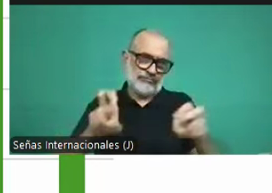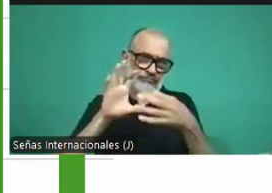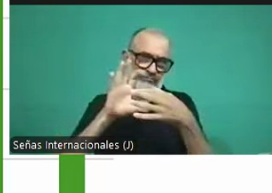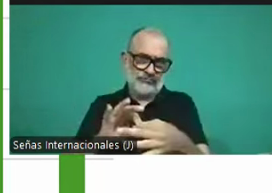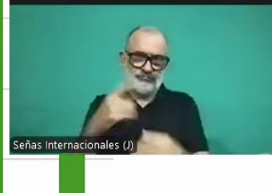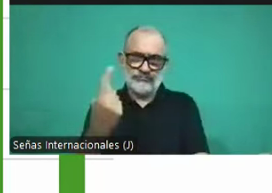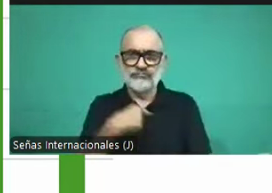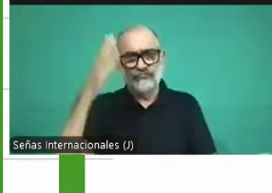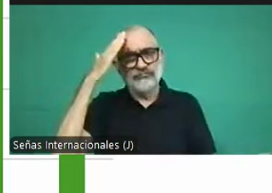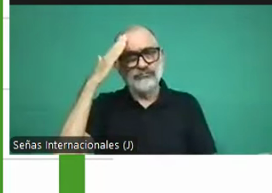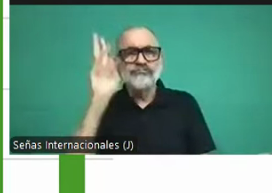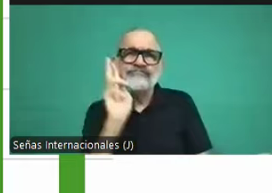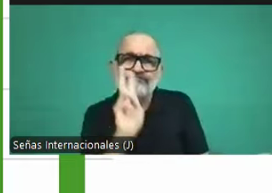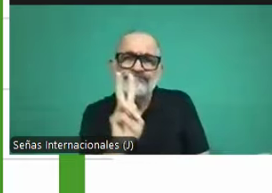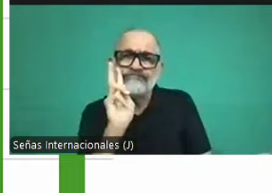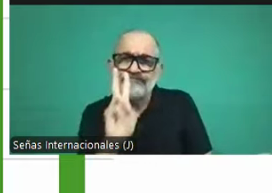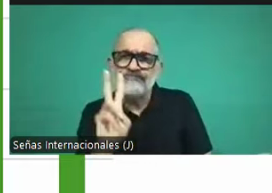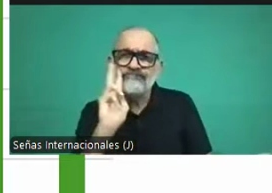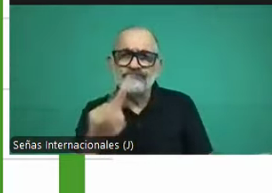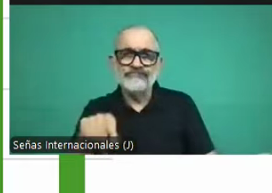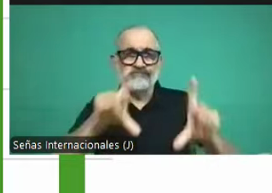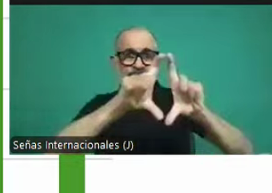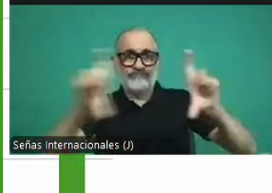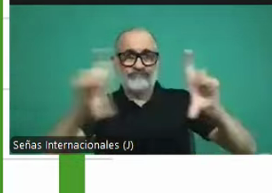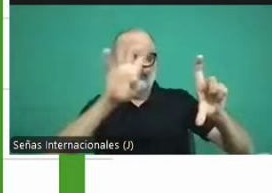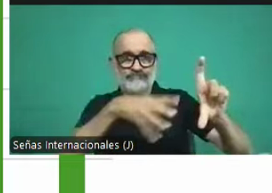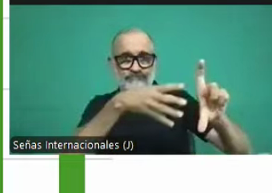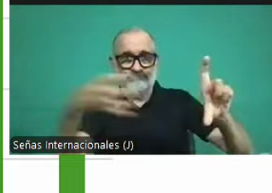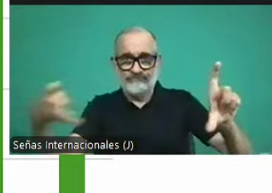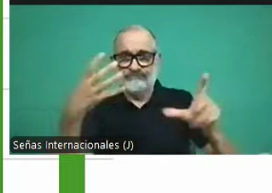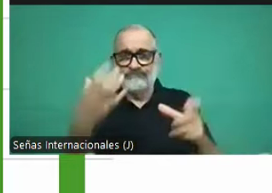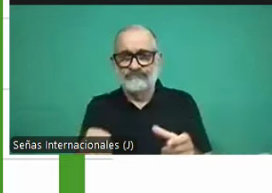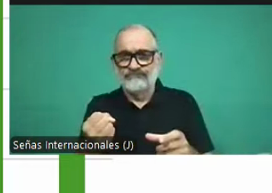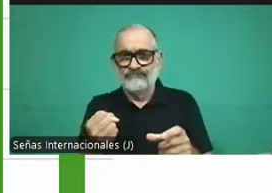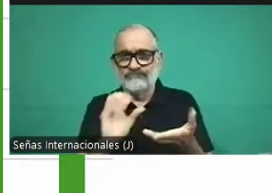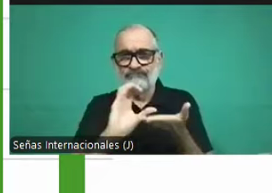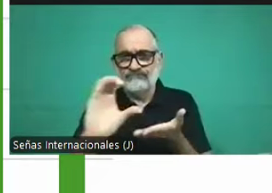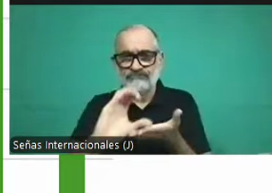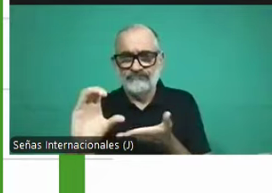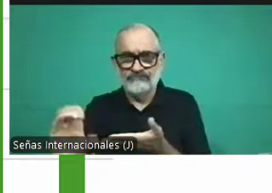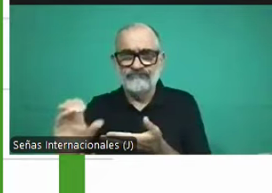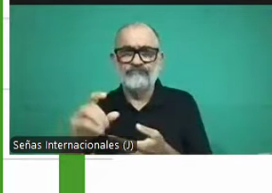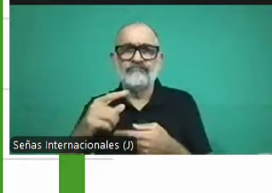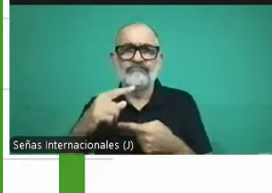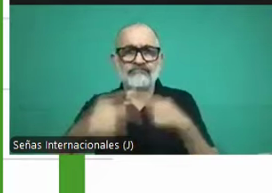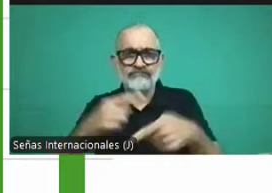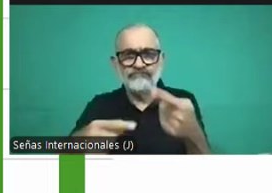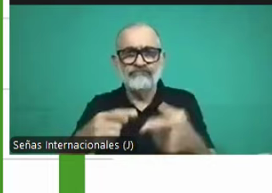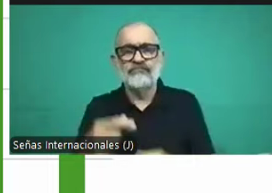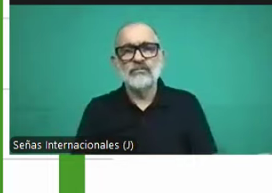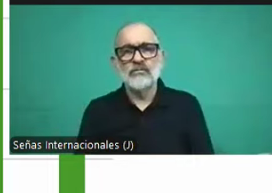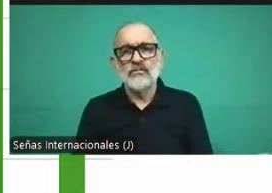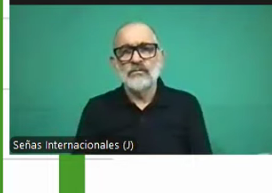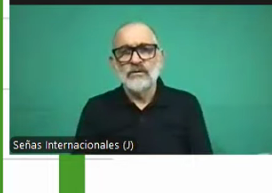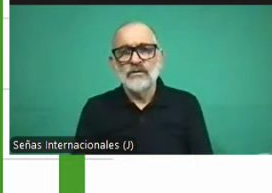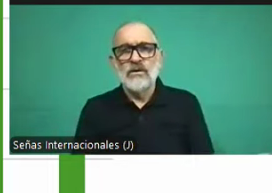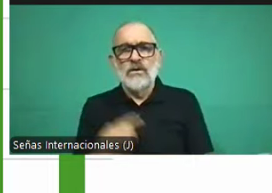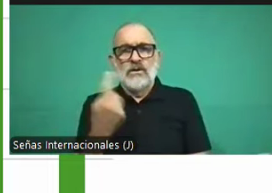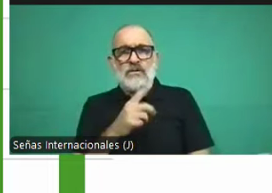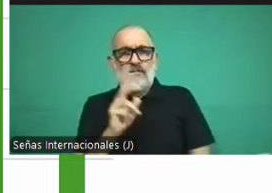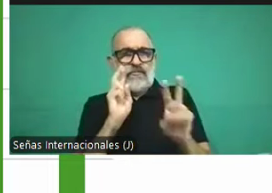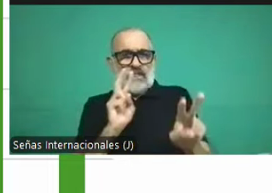observed these two trends, where as of the year 2007, it's a sustained growth that reflects